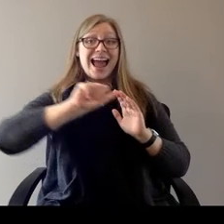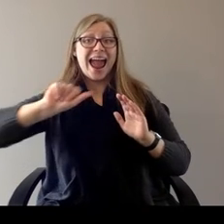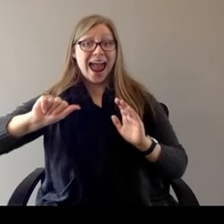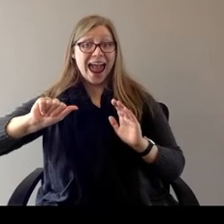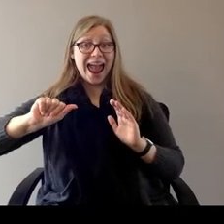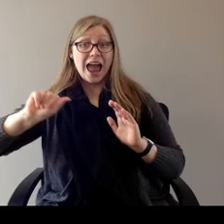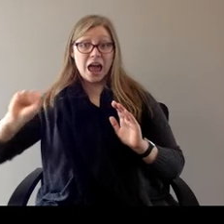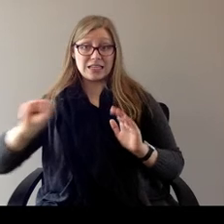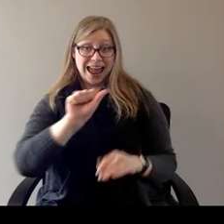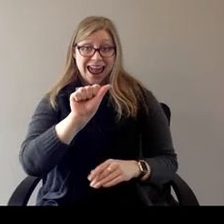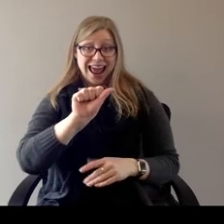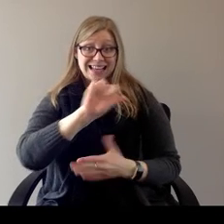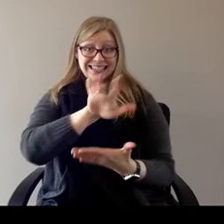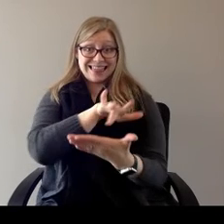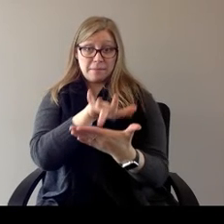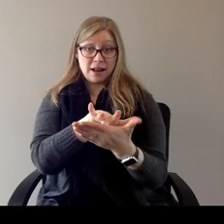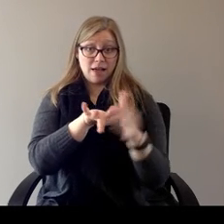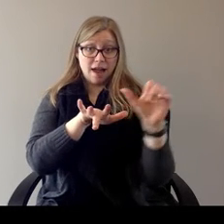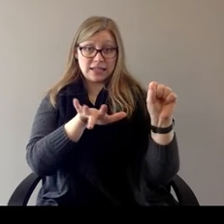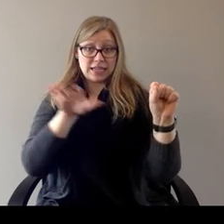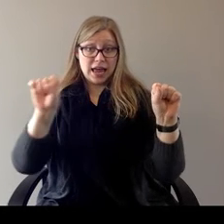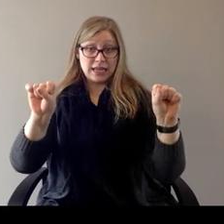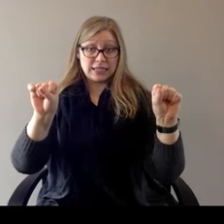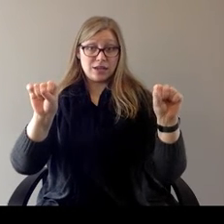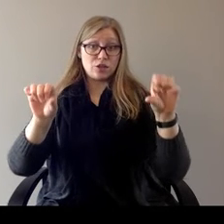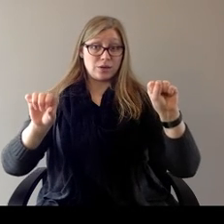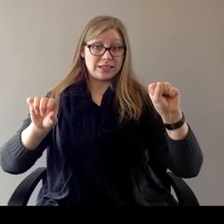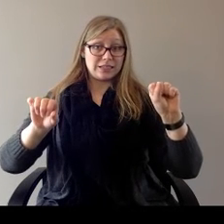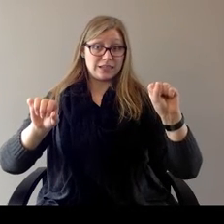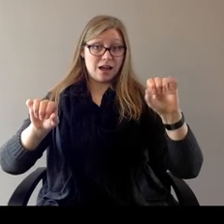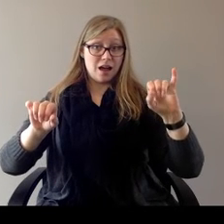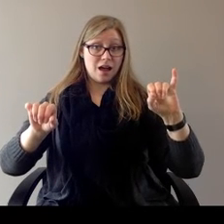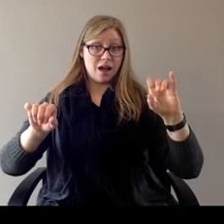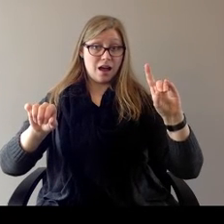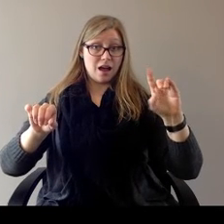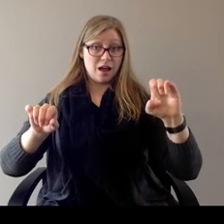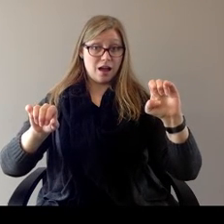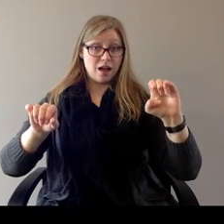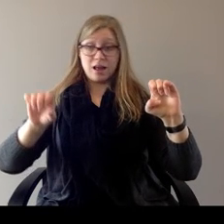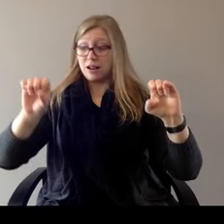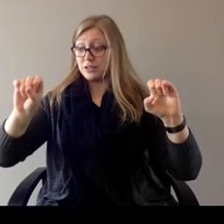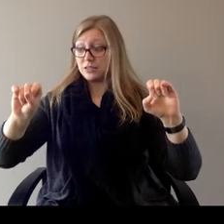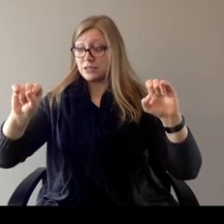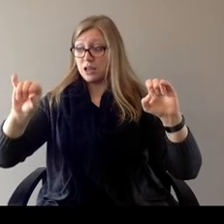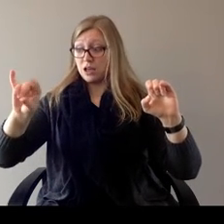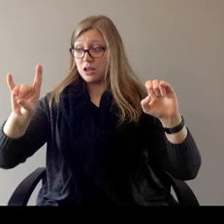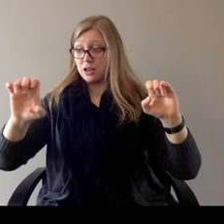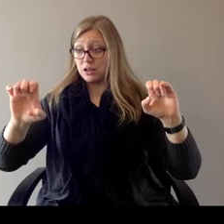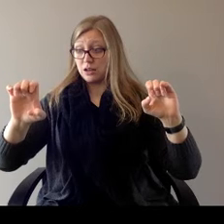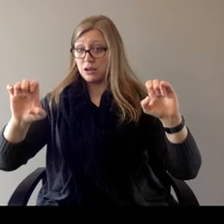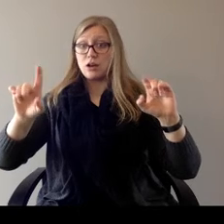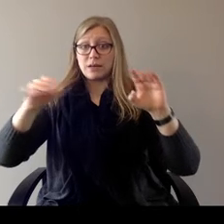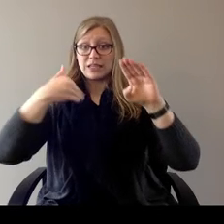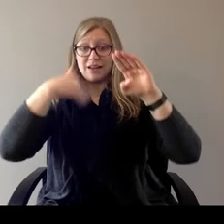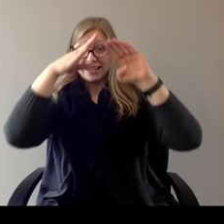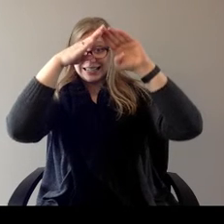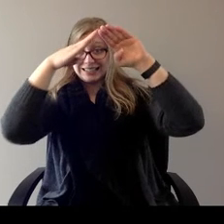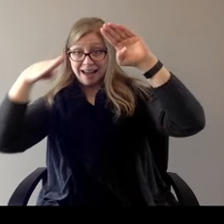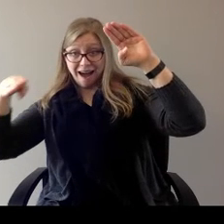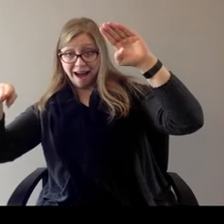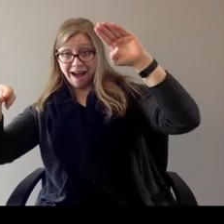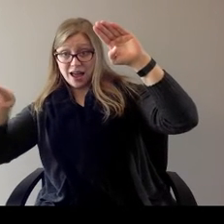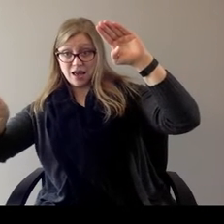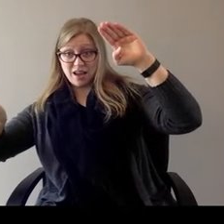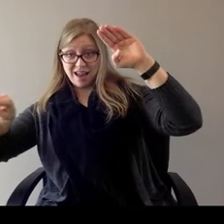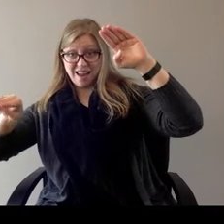that when you're using side angle side, that you have a side, the angle that's the included angle